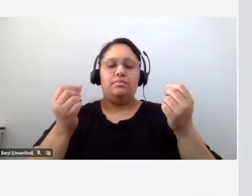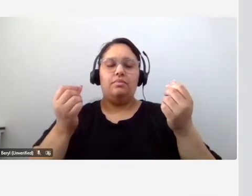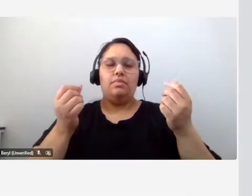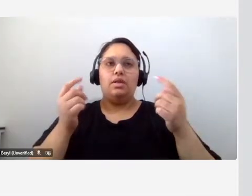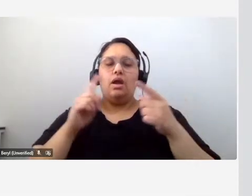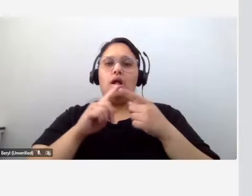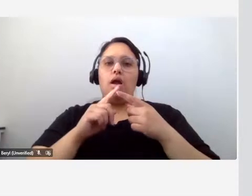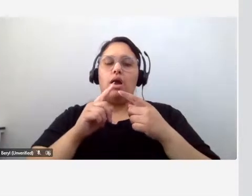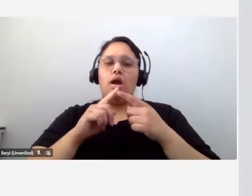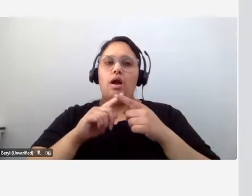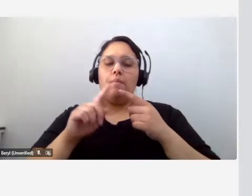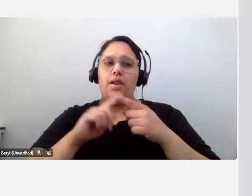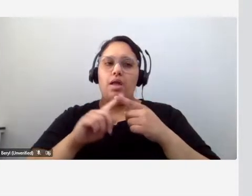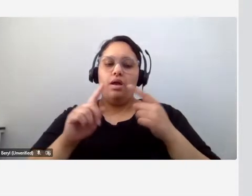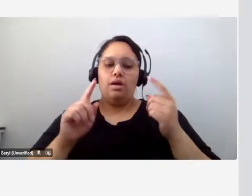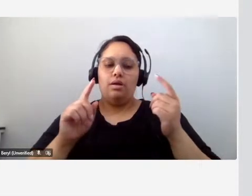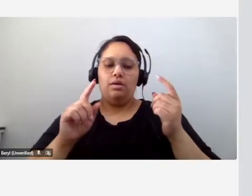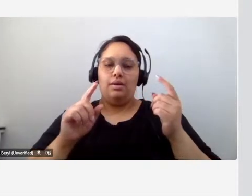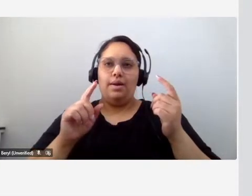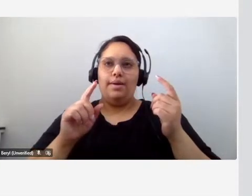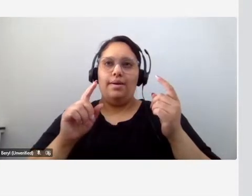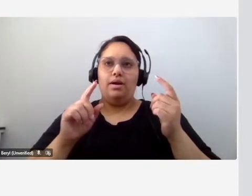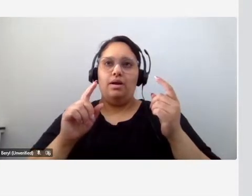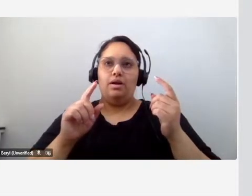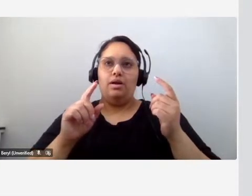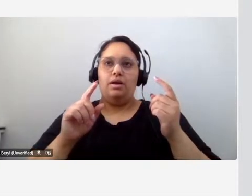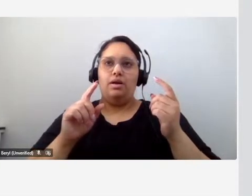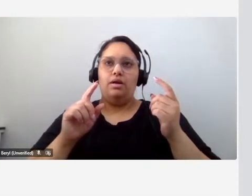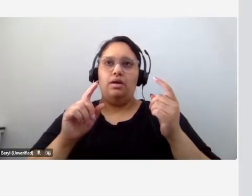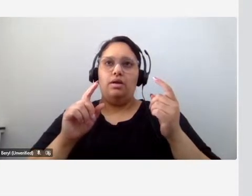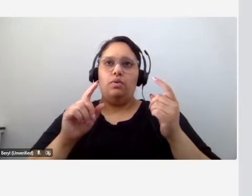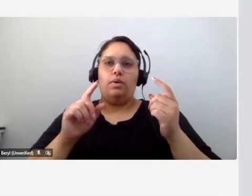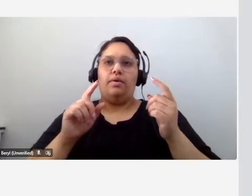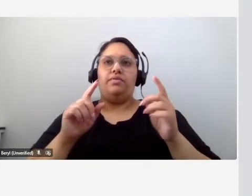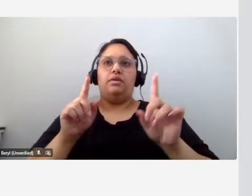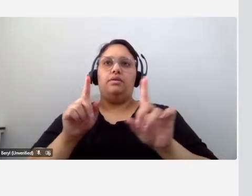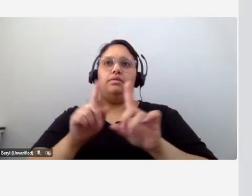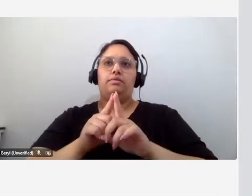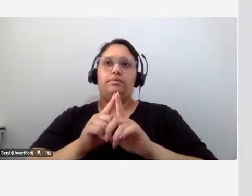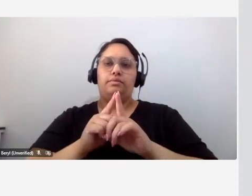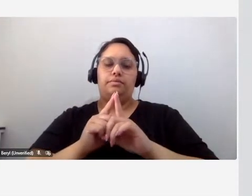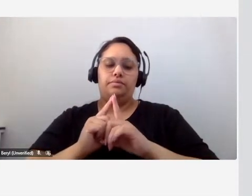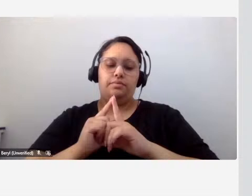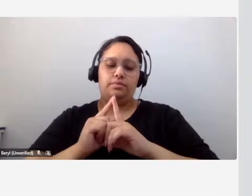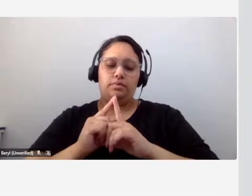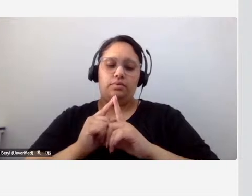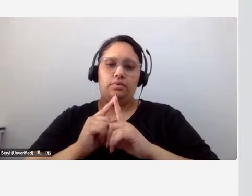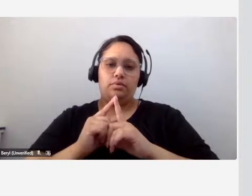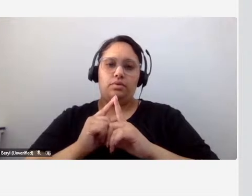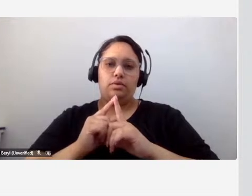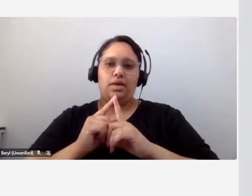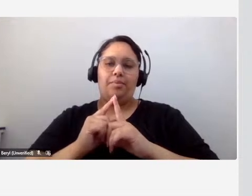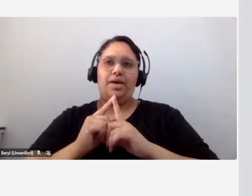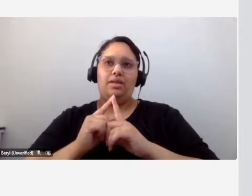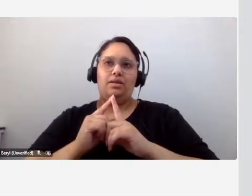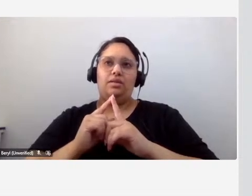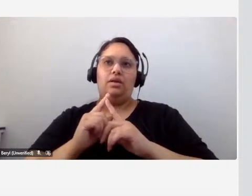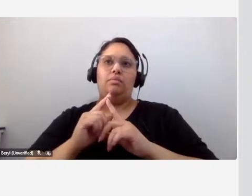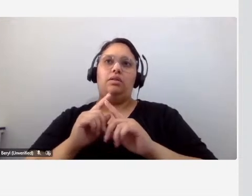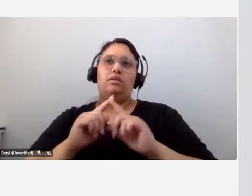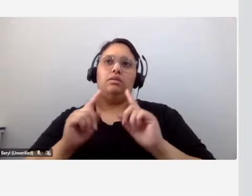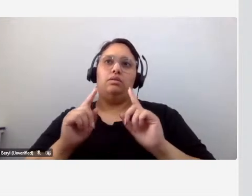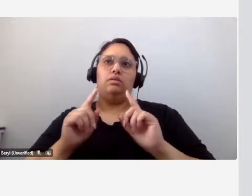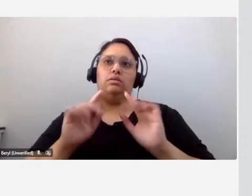players that Dr. Power spoke about, that we help, that receive Protea colors, we make a contribution of